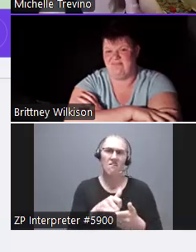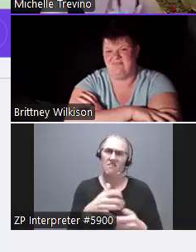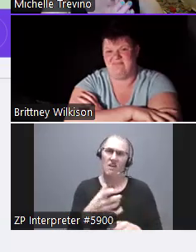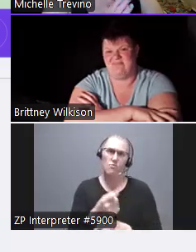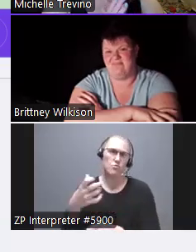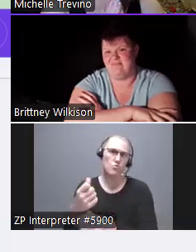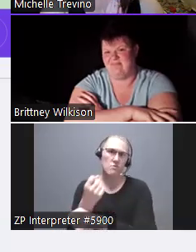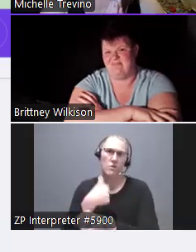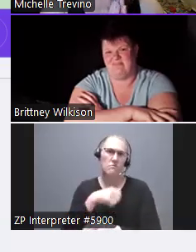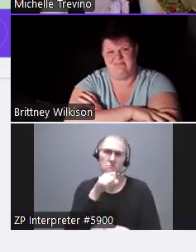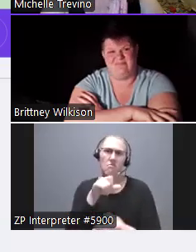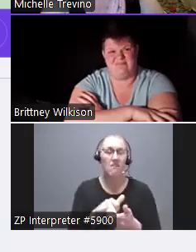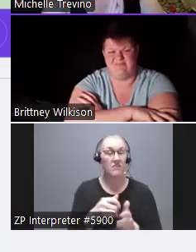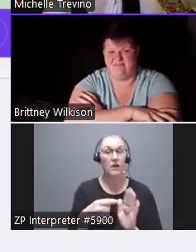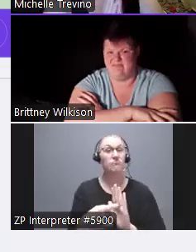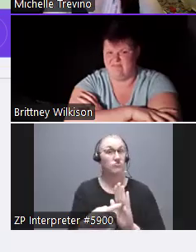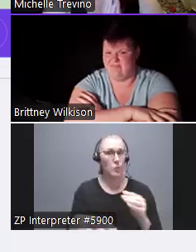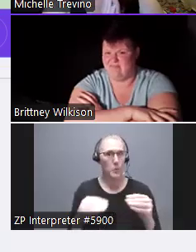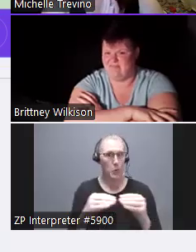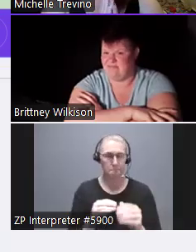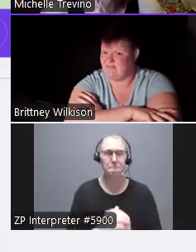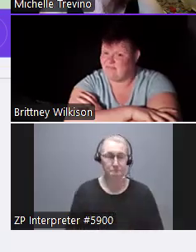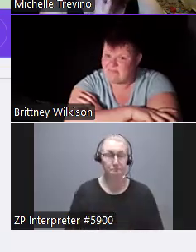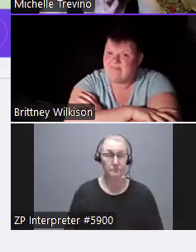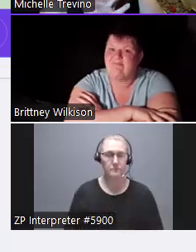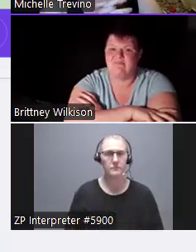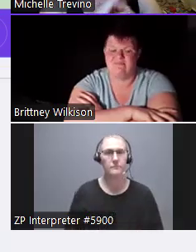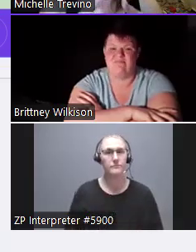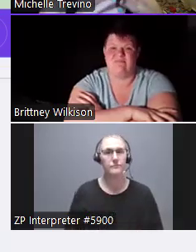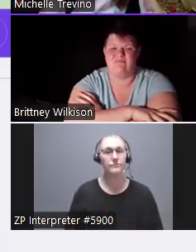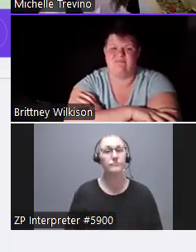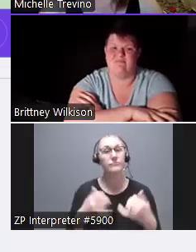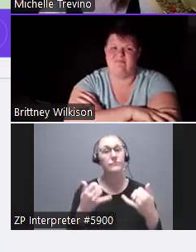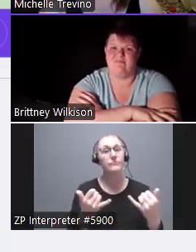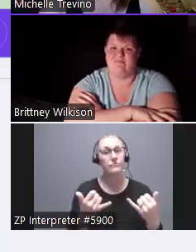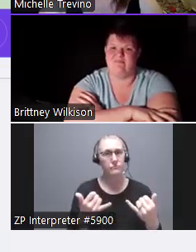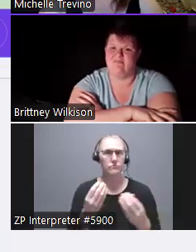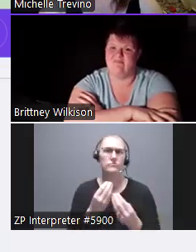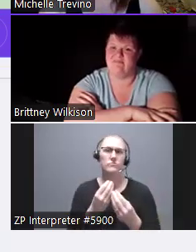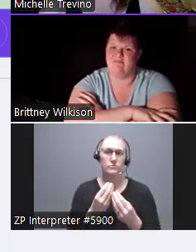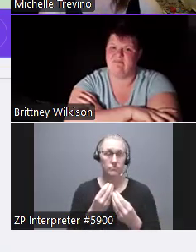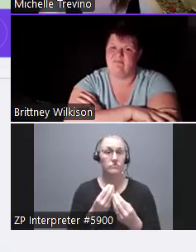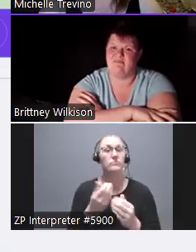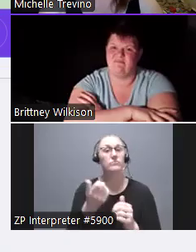we go. So most people know that everyone has stem cells,